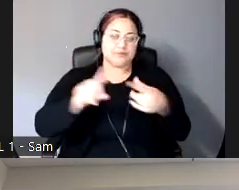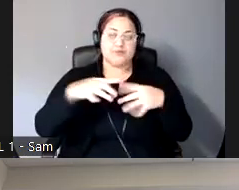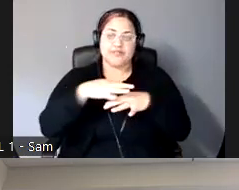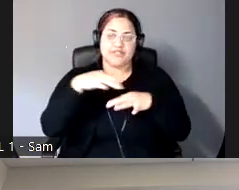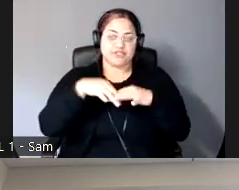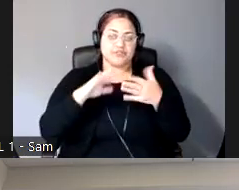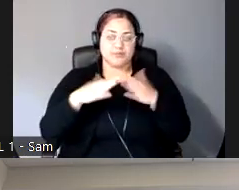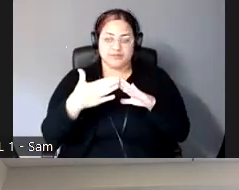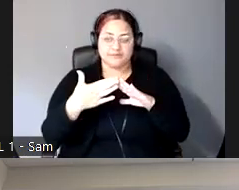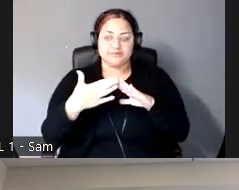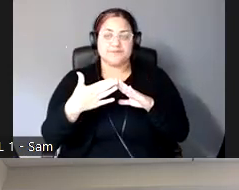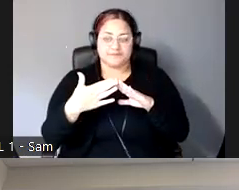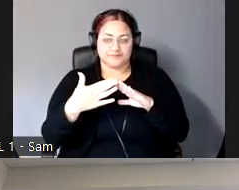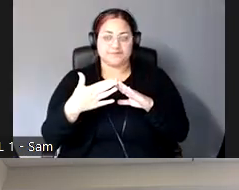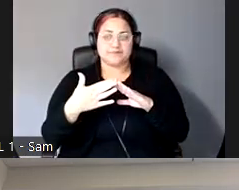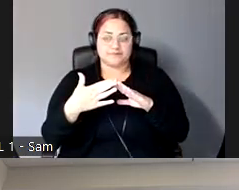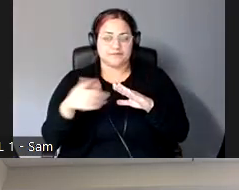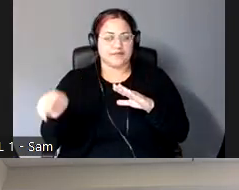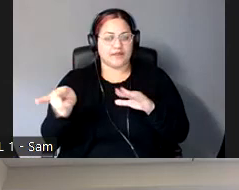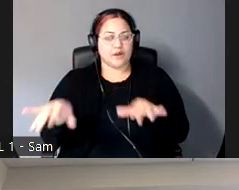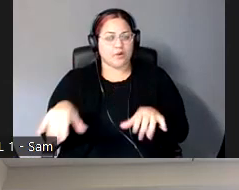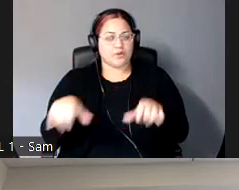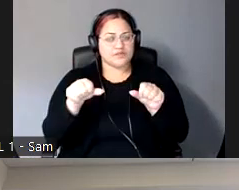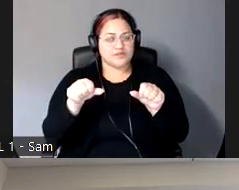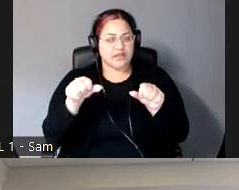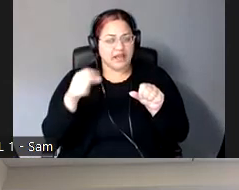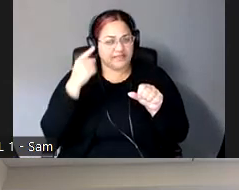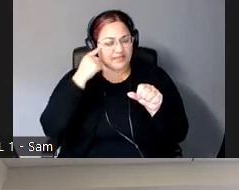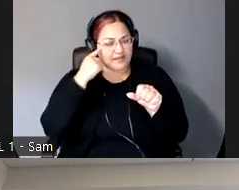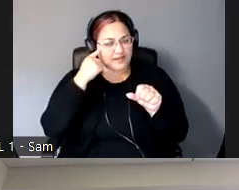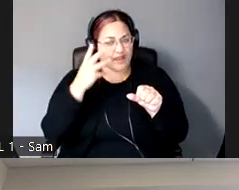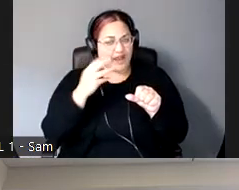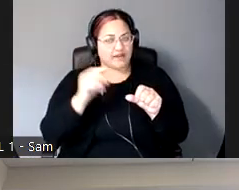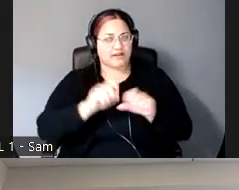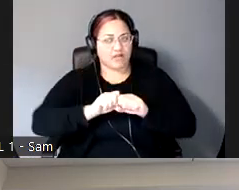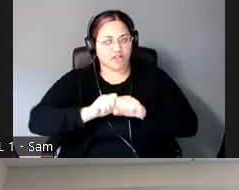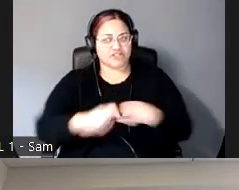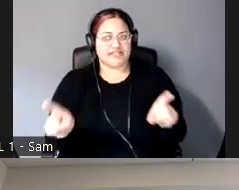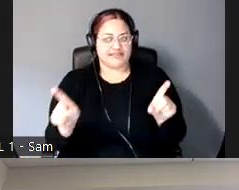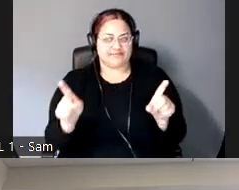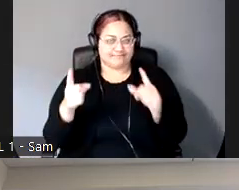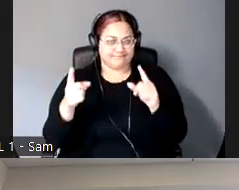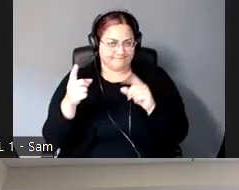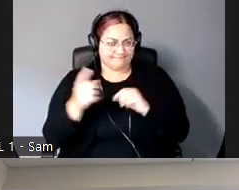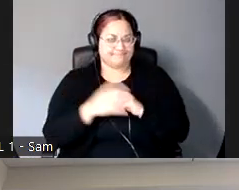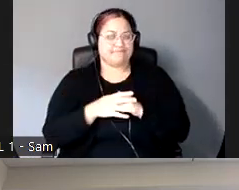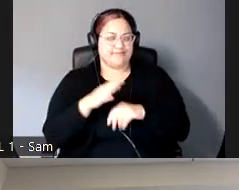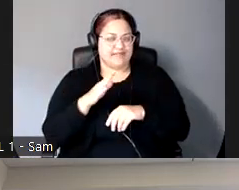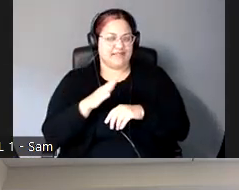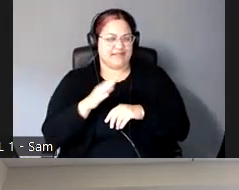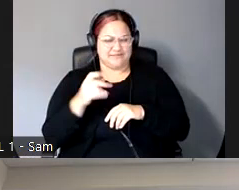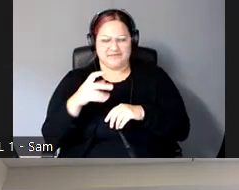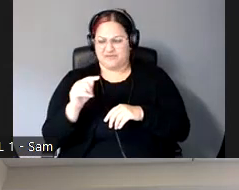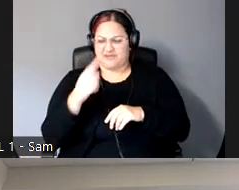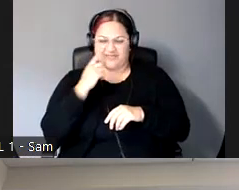that they are hosting and launching, I believe, in this September. So if you want to go to sheater.com, I'd encourage you to do that as well.